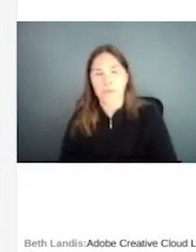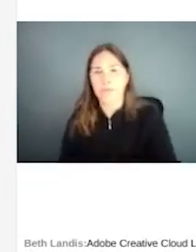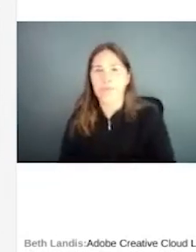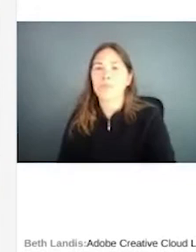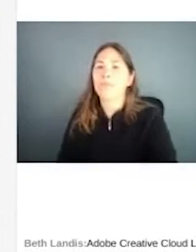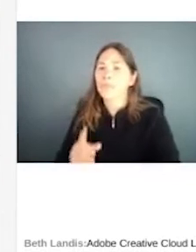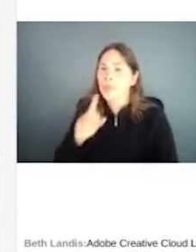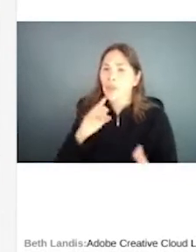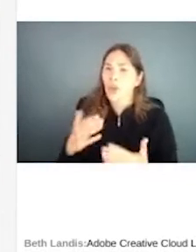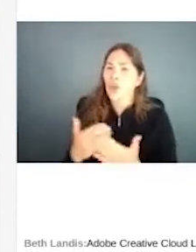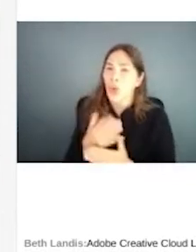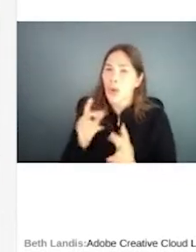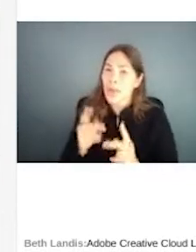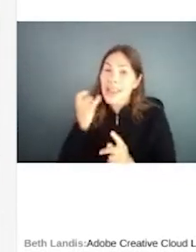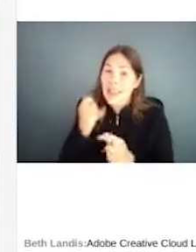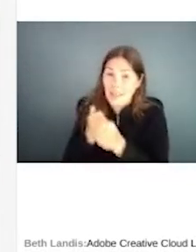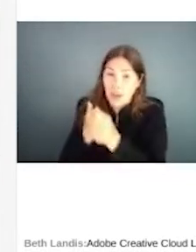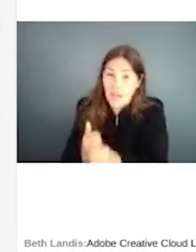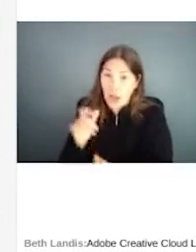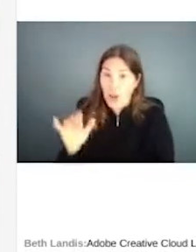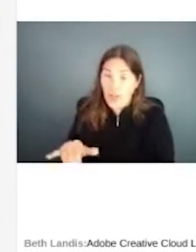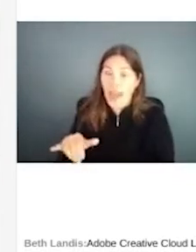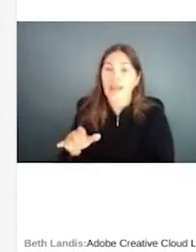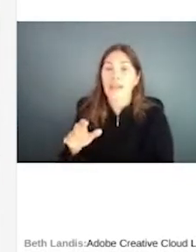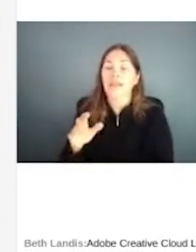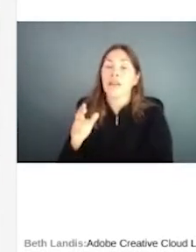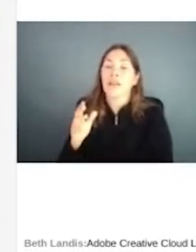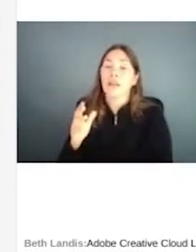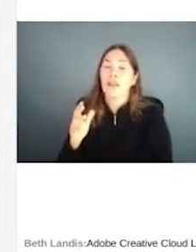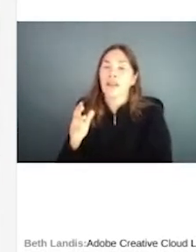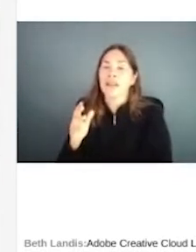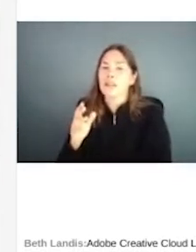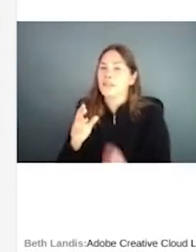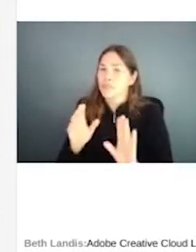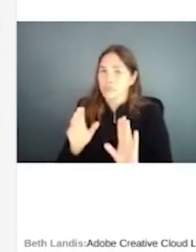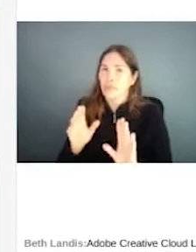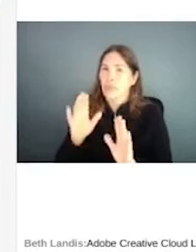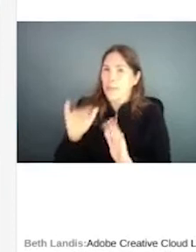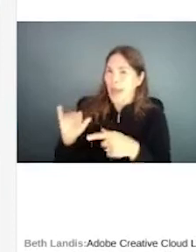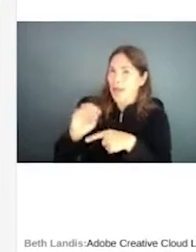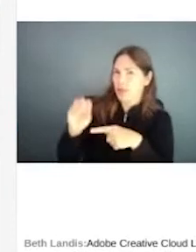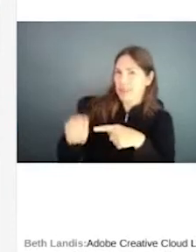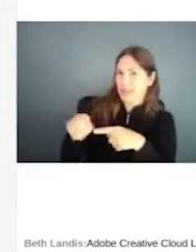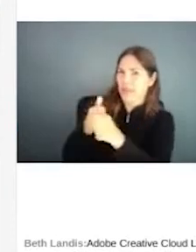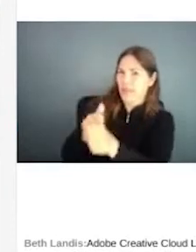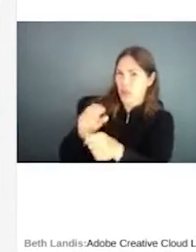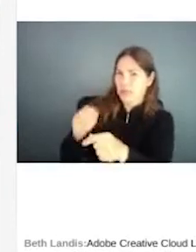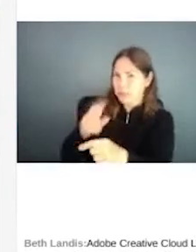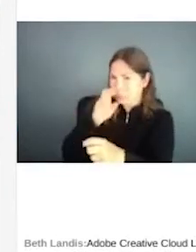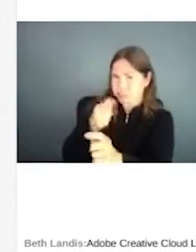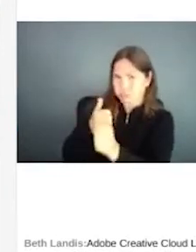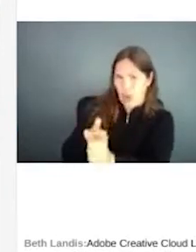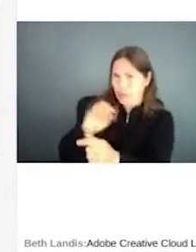For the newer people, if you were going to follow this, you know, strictly by the percentages, right? You would